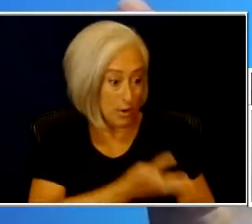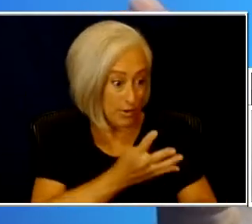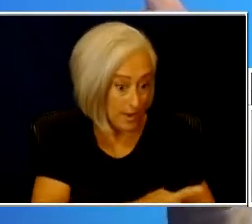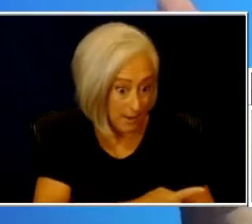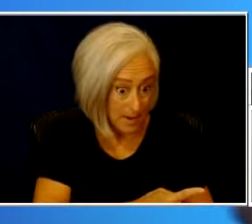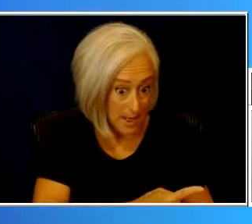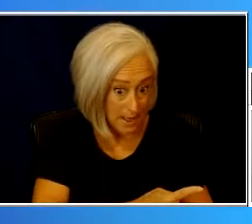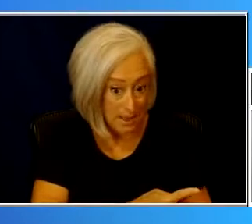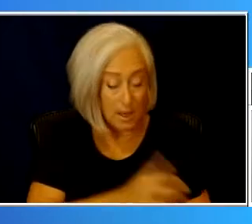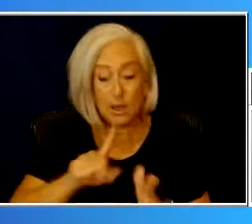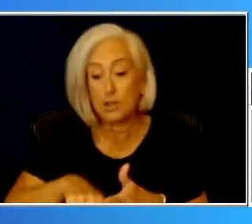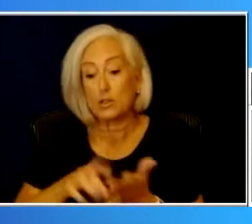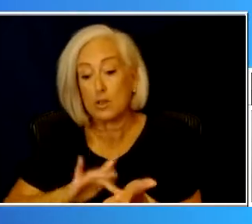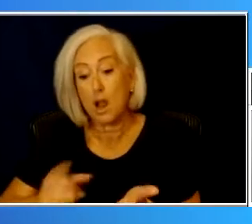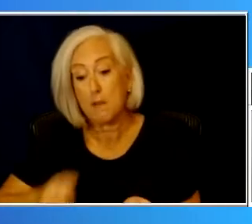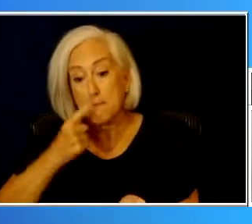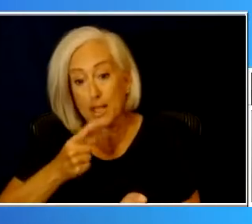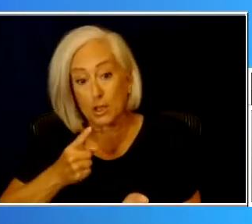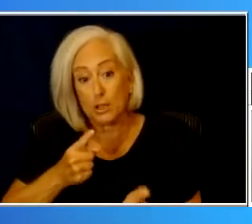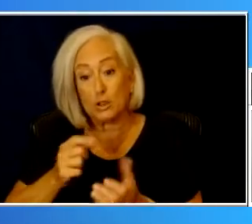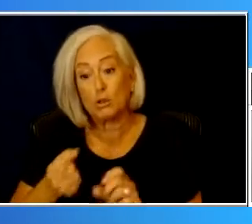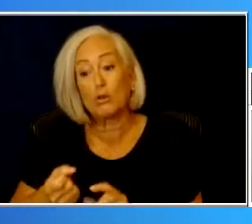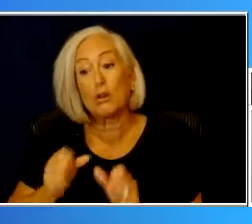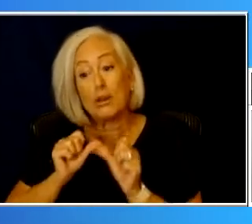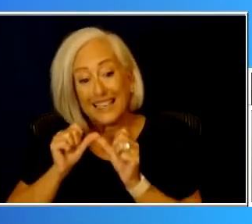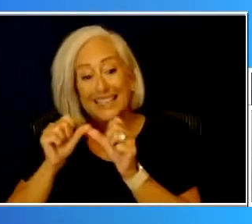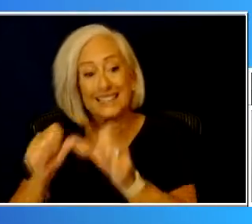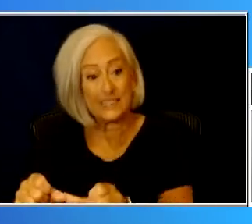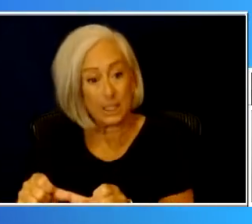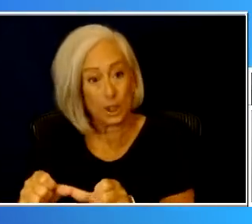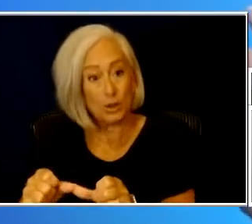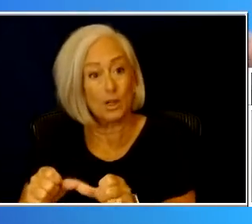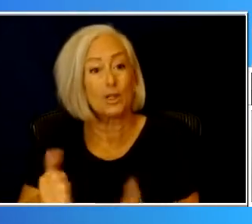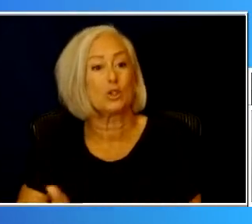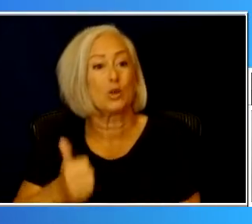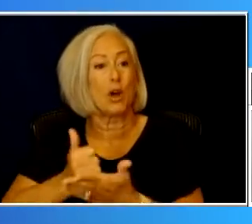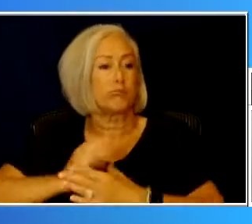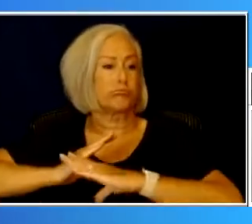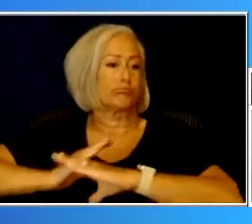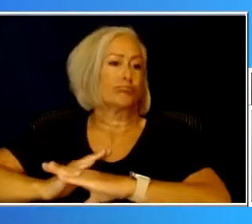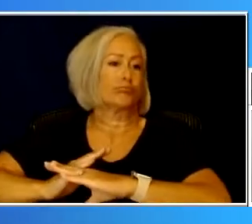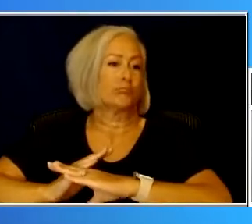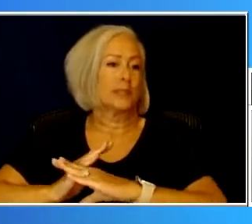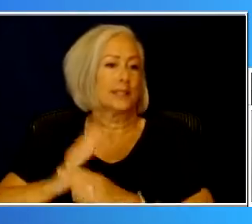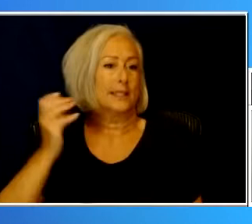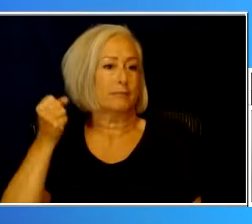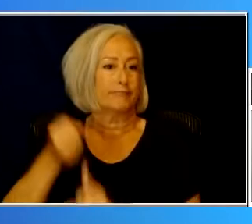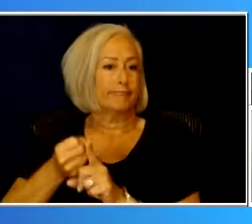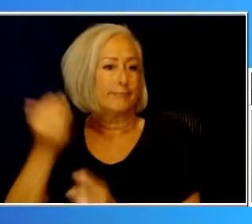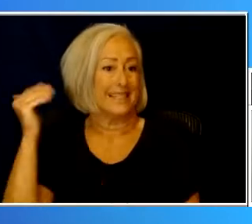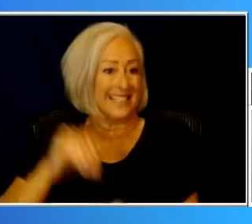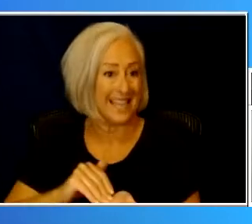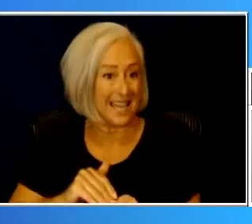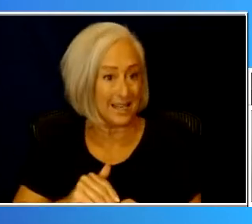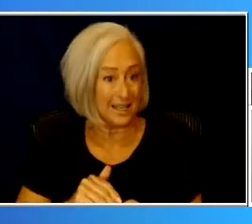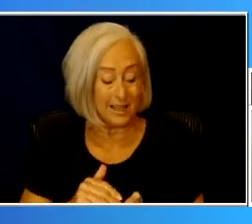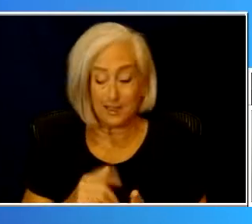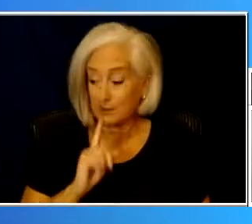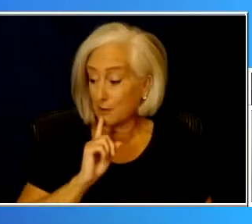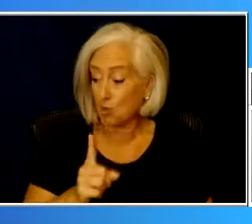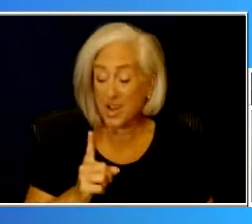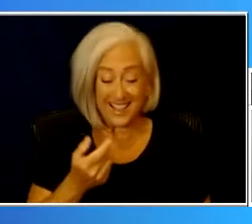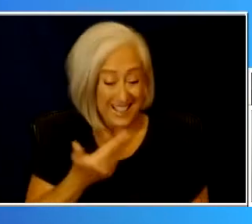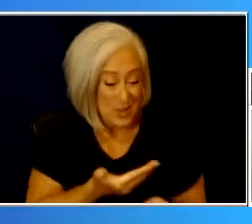a recurrence. So literally in the last 5 years, all of these new technologies are rolling out such that it